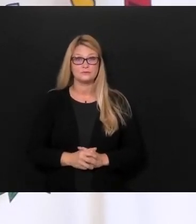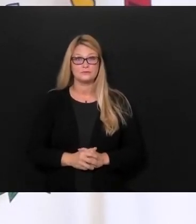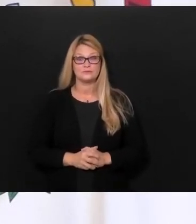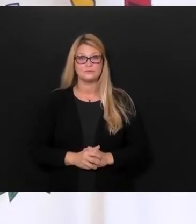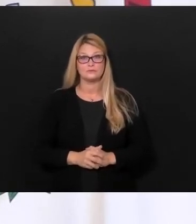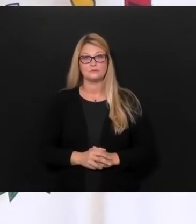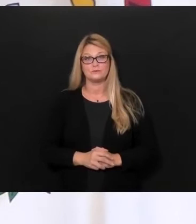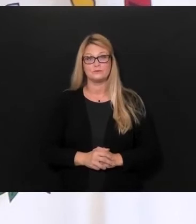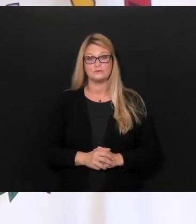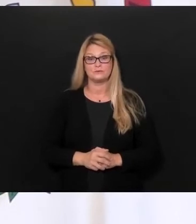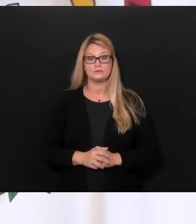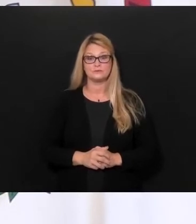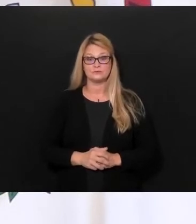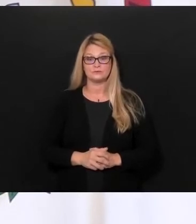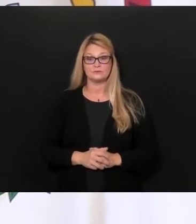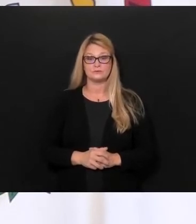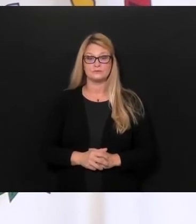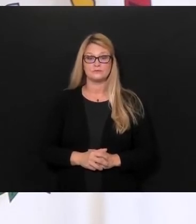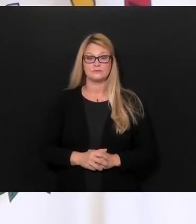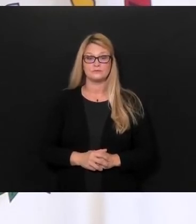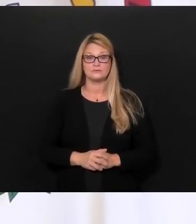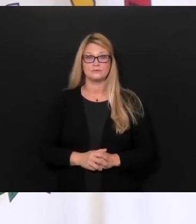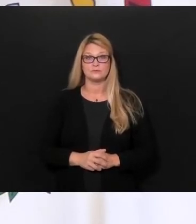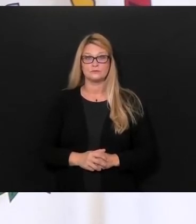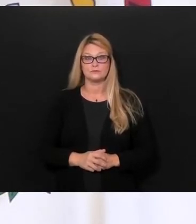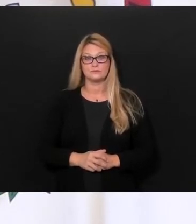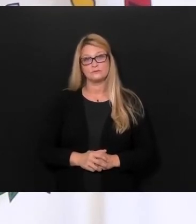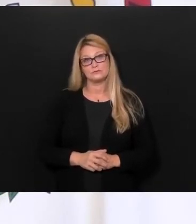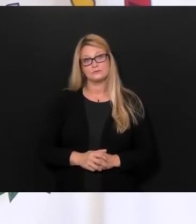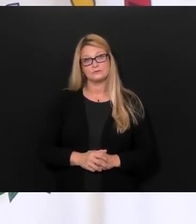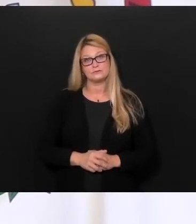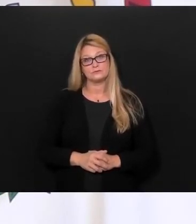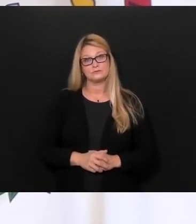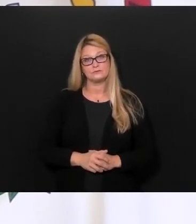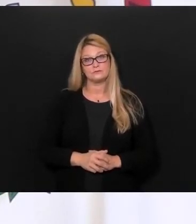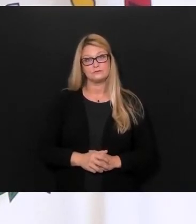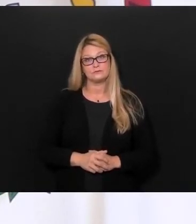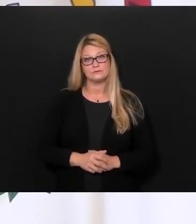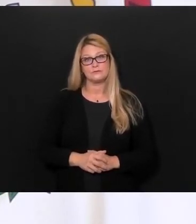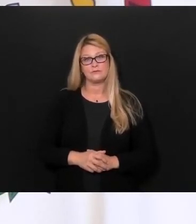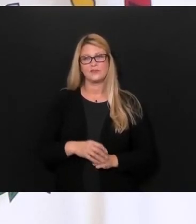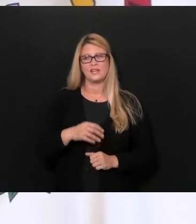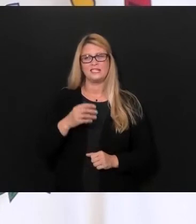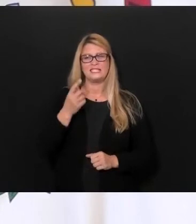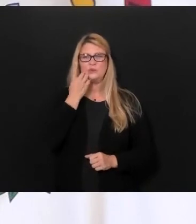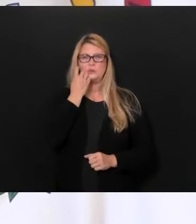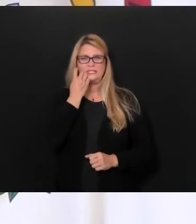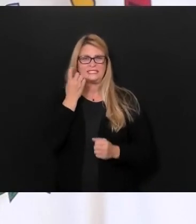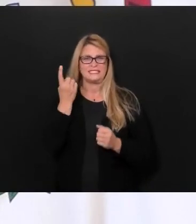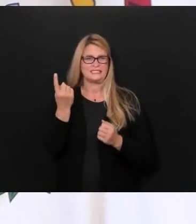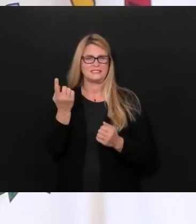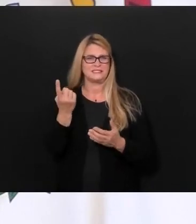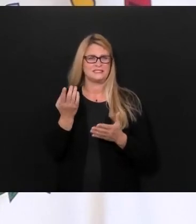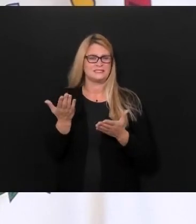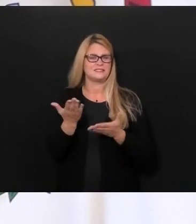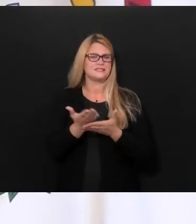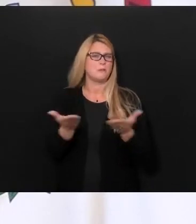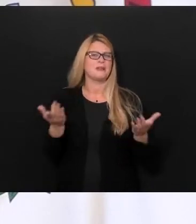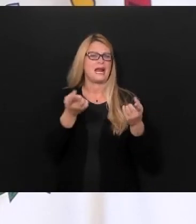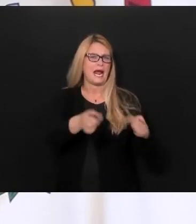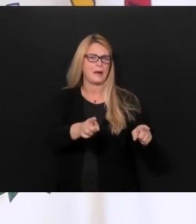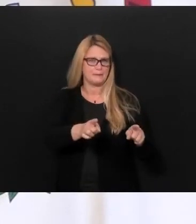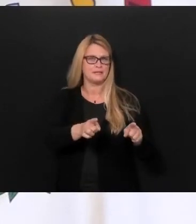Before I get into all this, I want to tell you just something that just happened just a few minutes ago. But